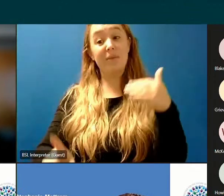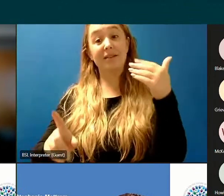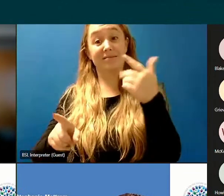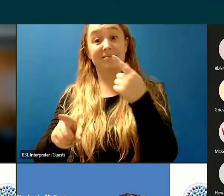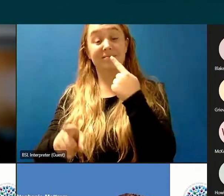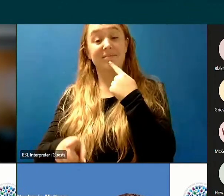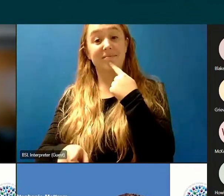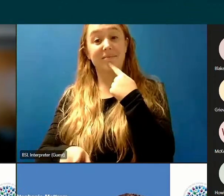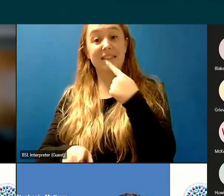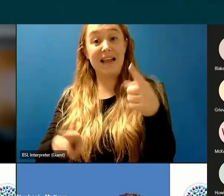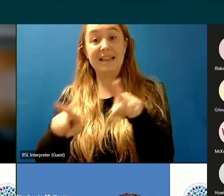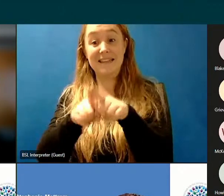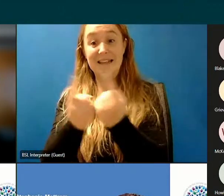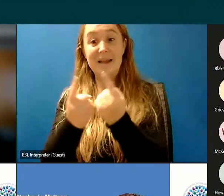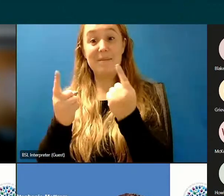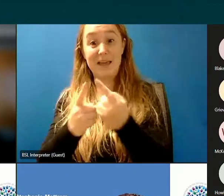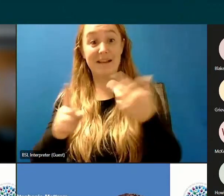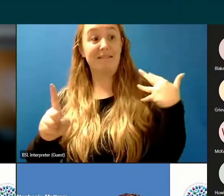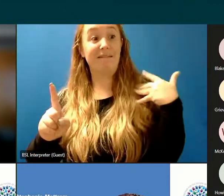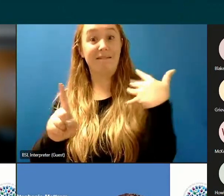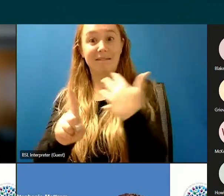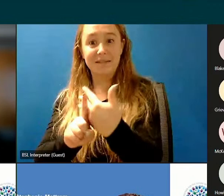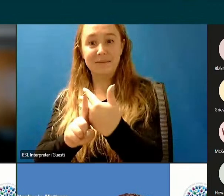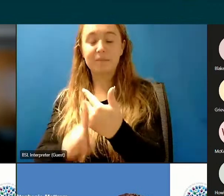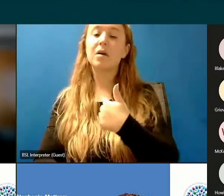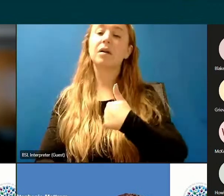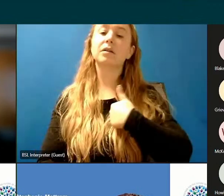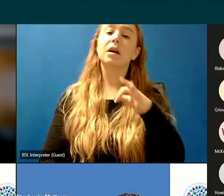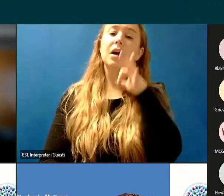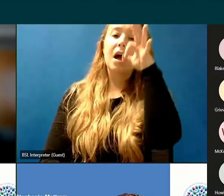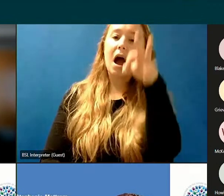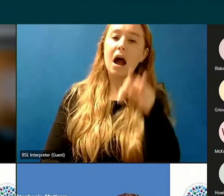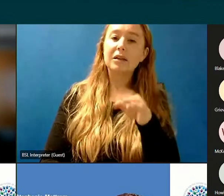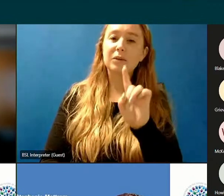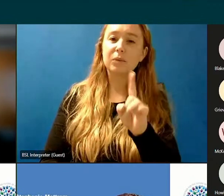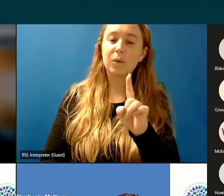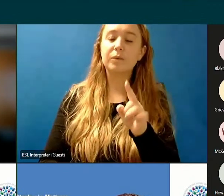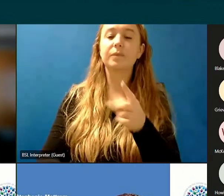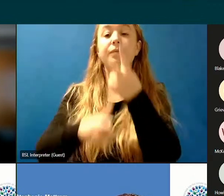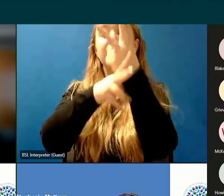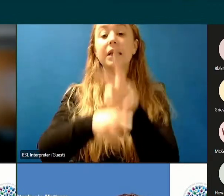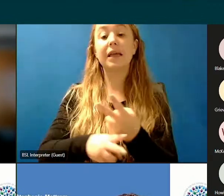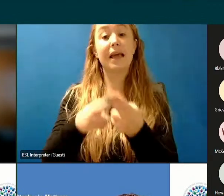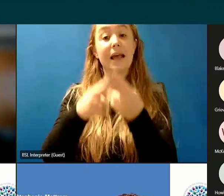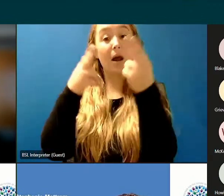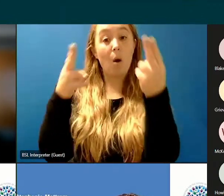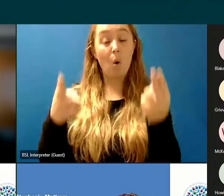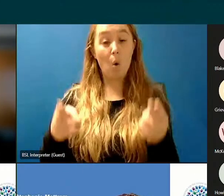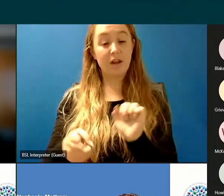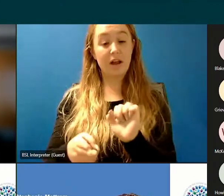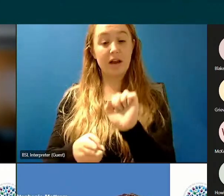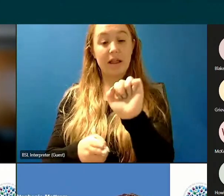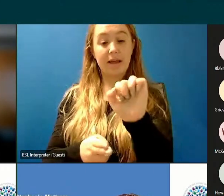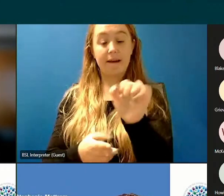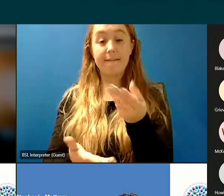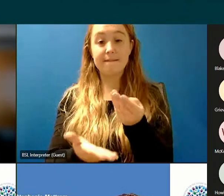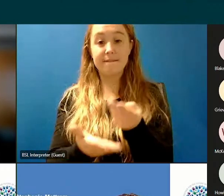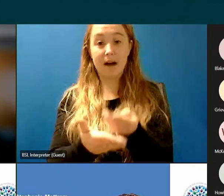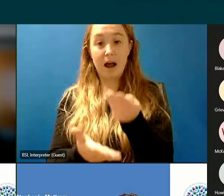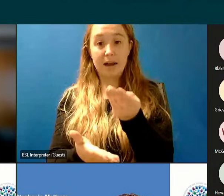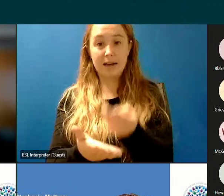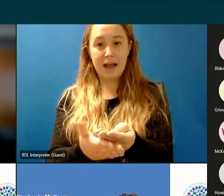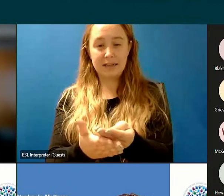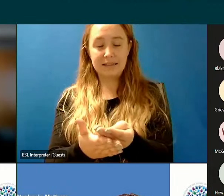However, what I want to ask about is care homes and their finances. Do we, as a